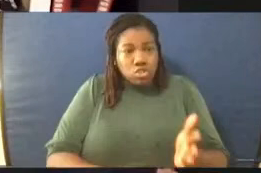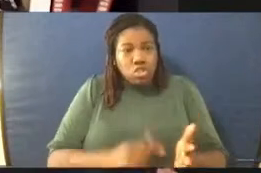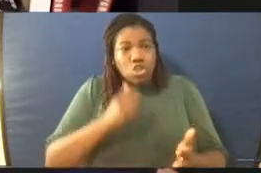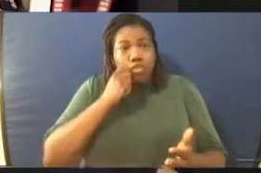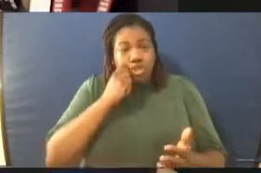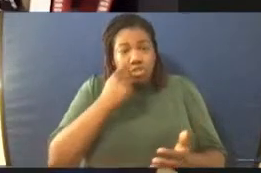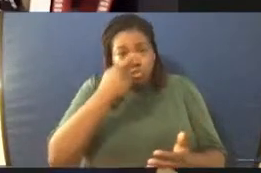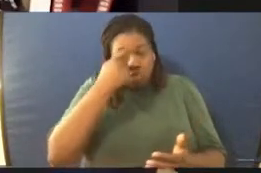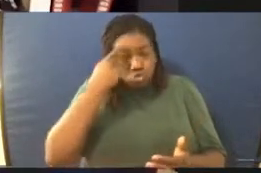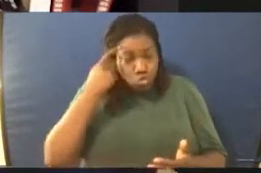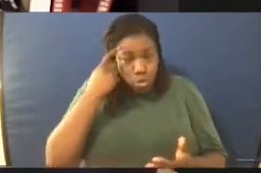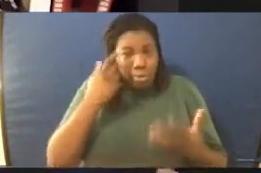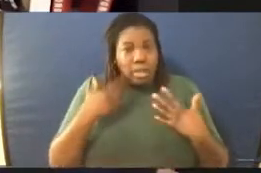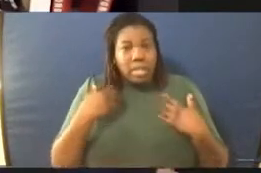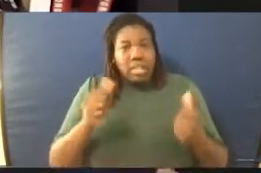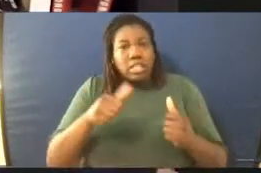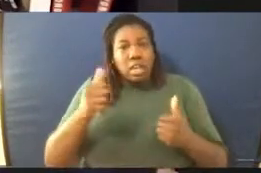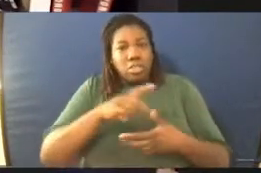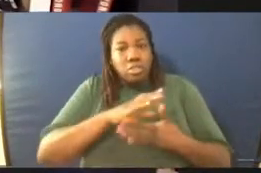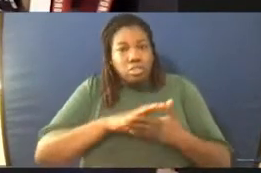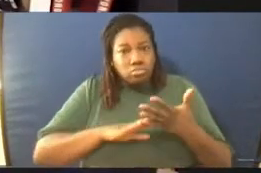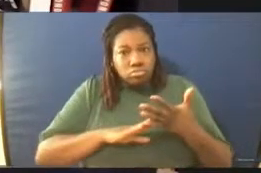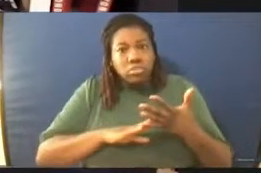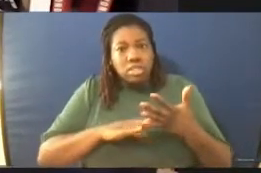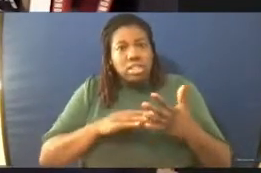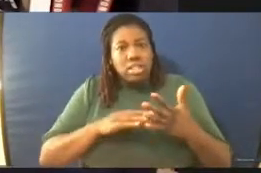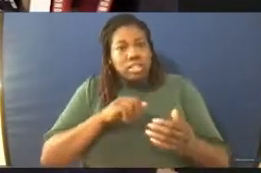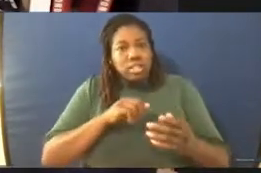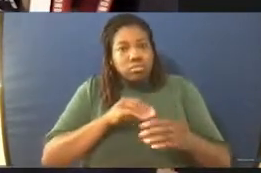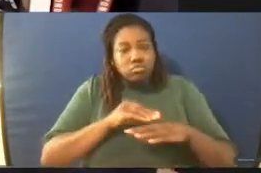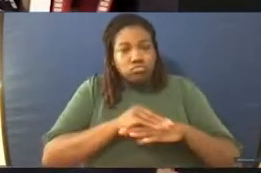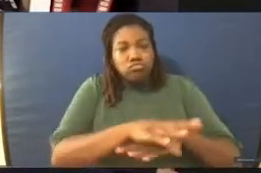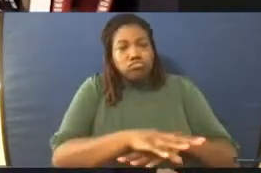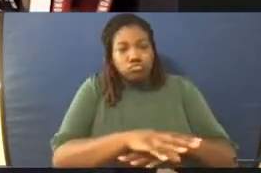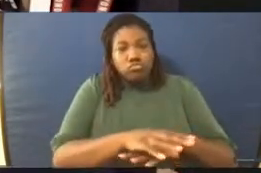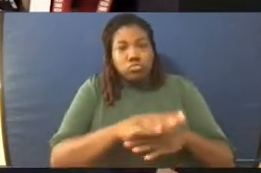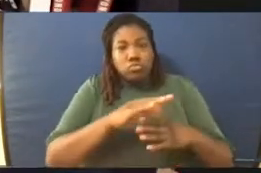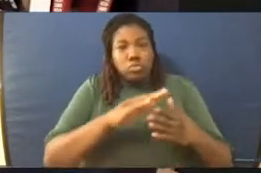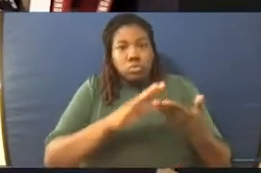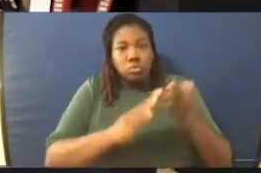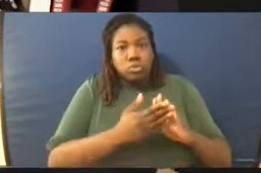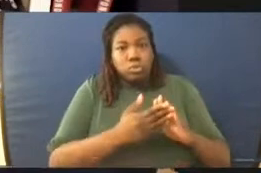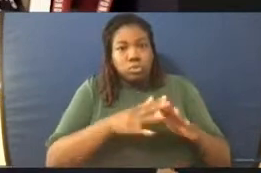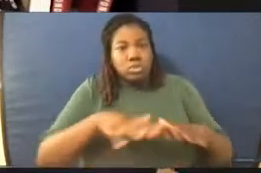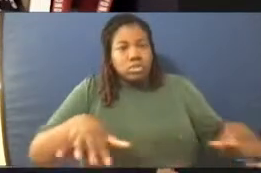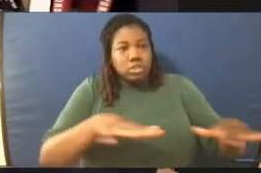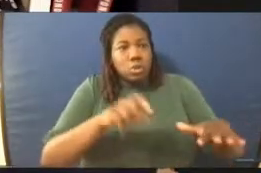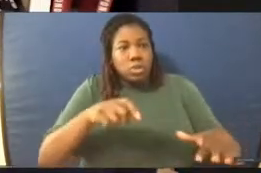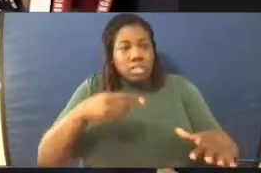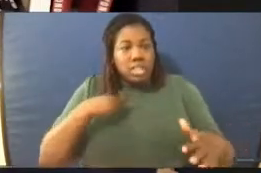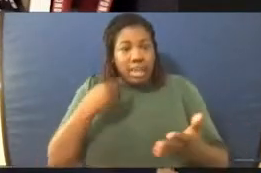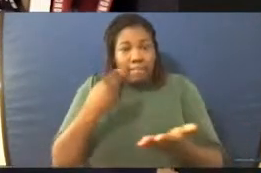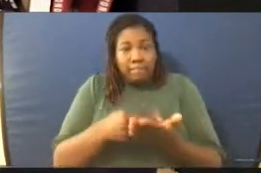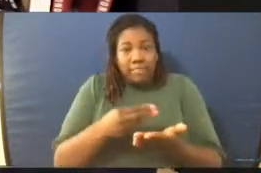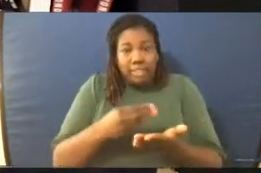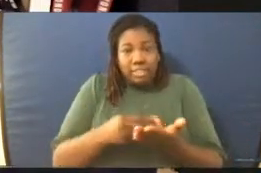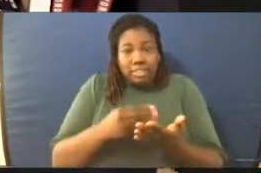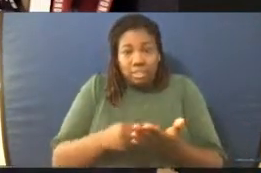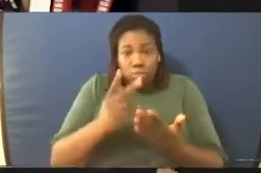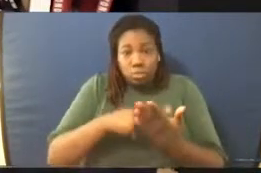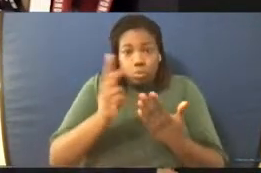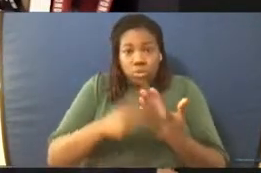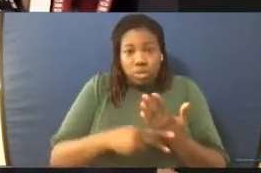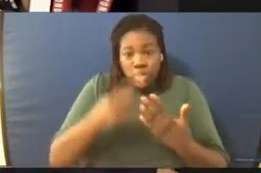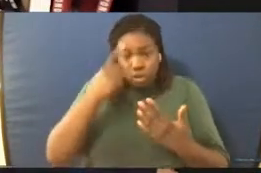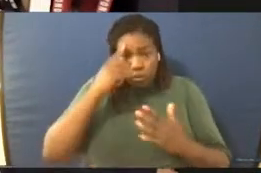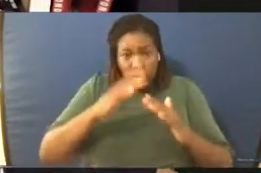and other aspects that affect communities of color. We have to have funding pathways to programs for